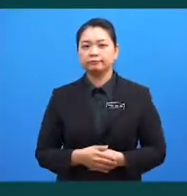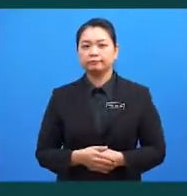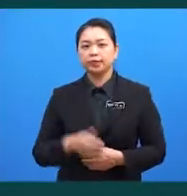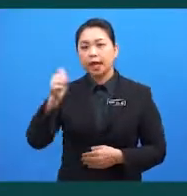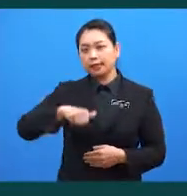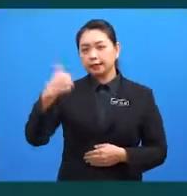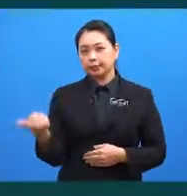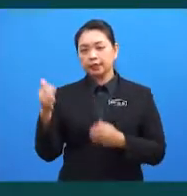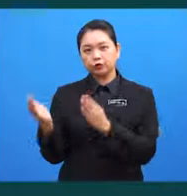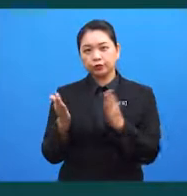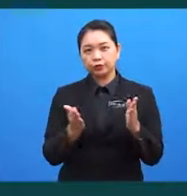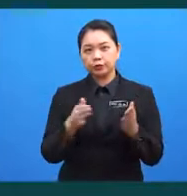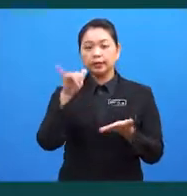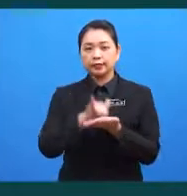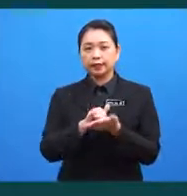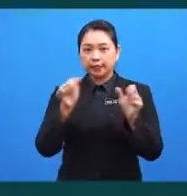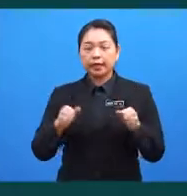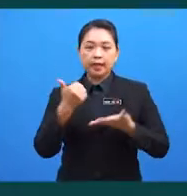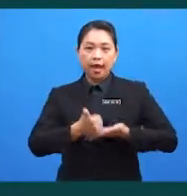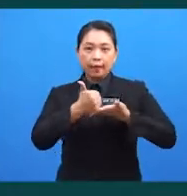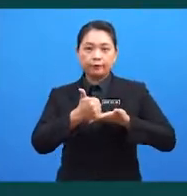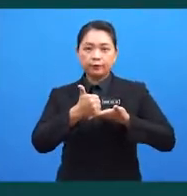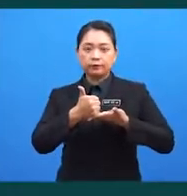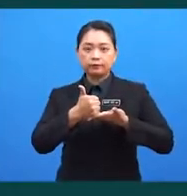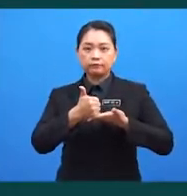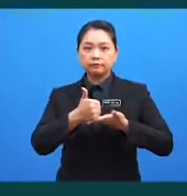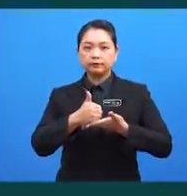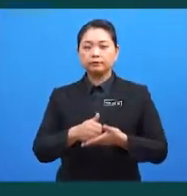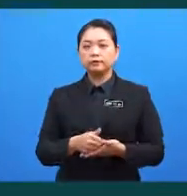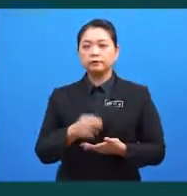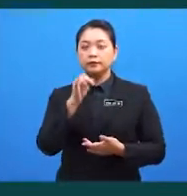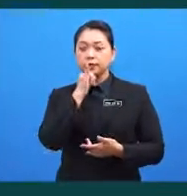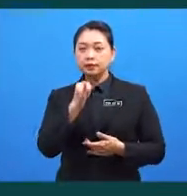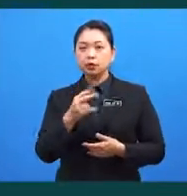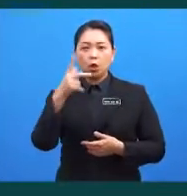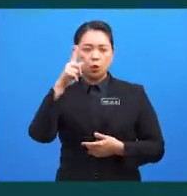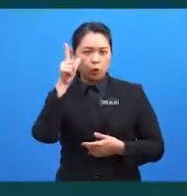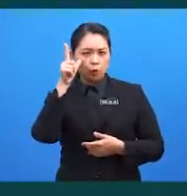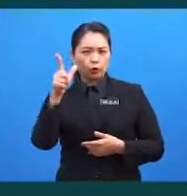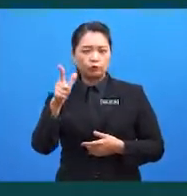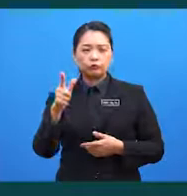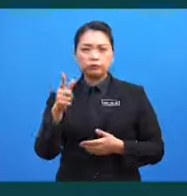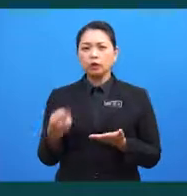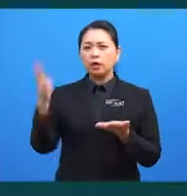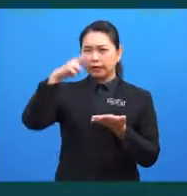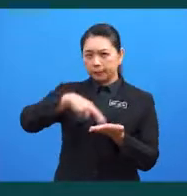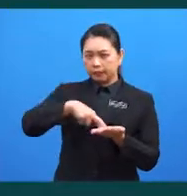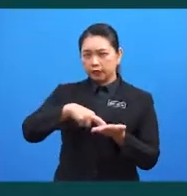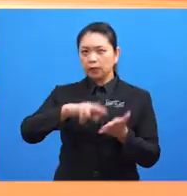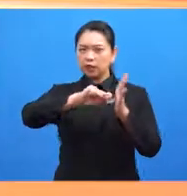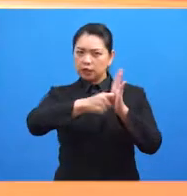Another strategy that can help you determine the main idea is look for repeated keywords or